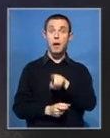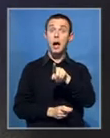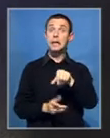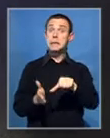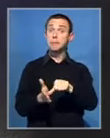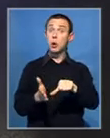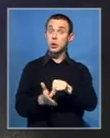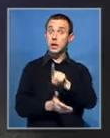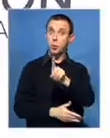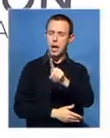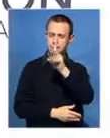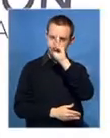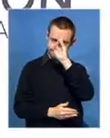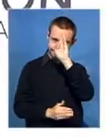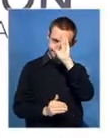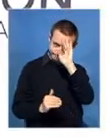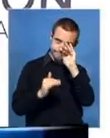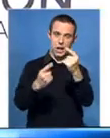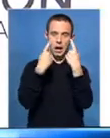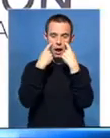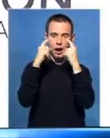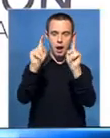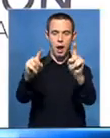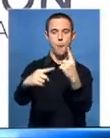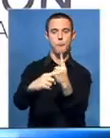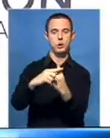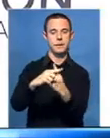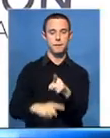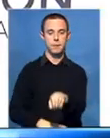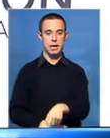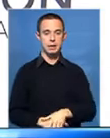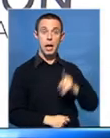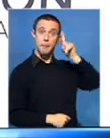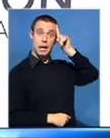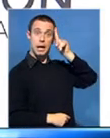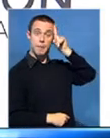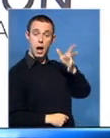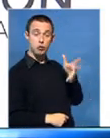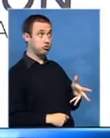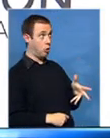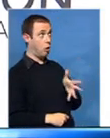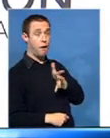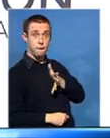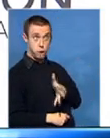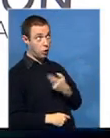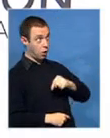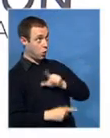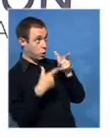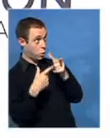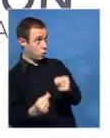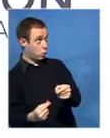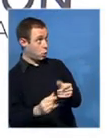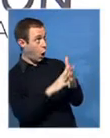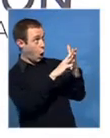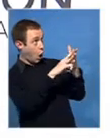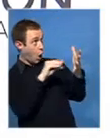forward. Tata used sports to unite this country. That's why now we're carrying his legacy. And I urge all South Africans to come